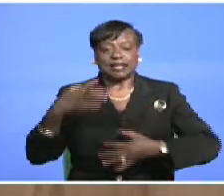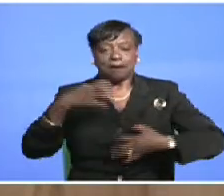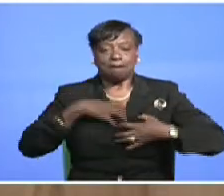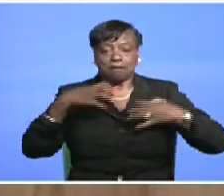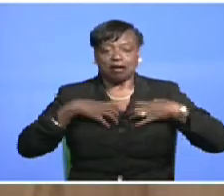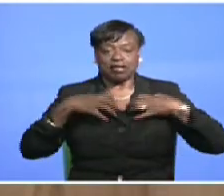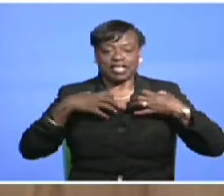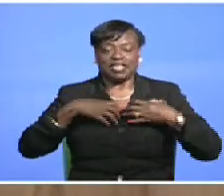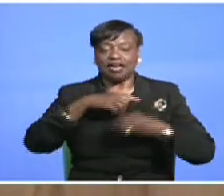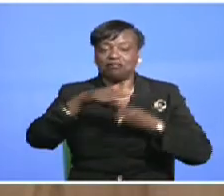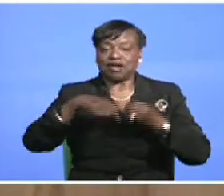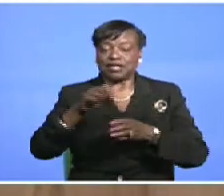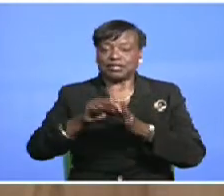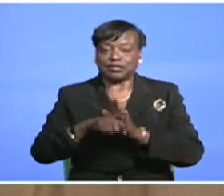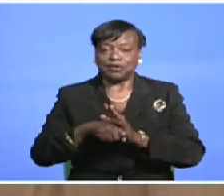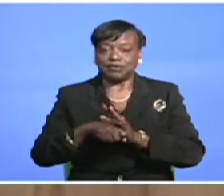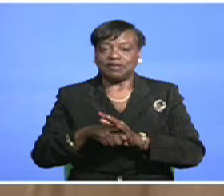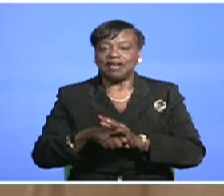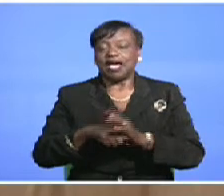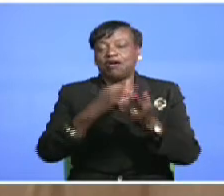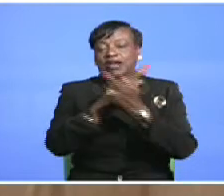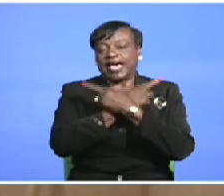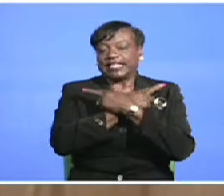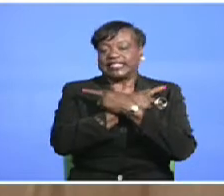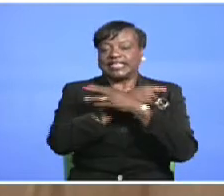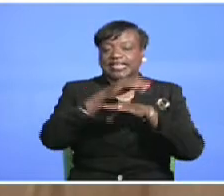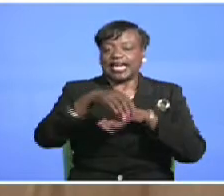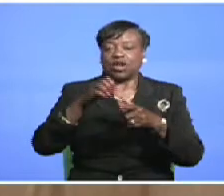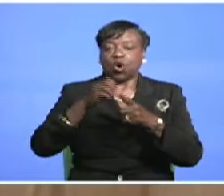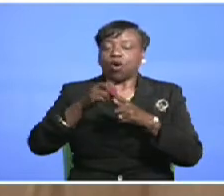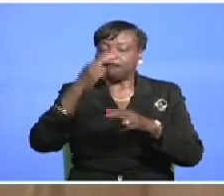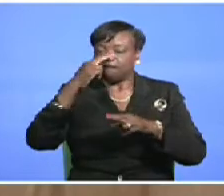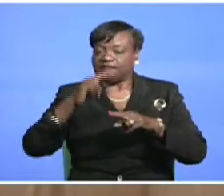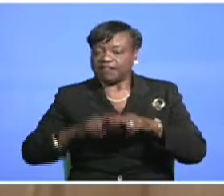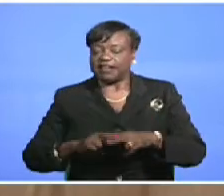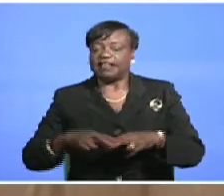or for a full-out vacation, officials here at SLS want